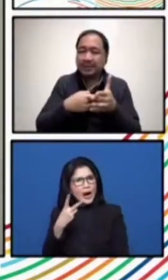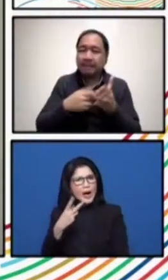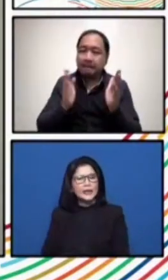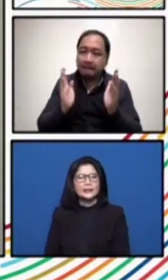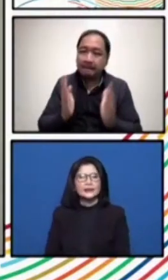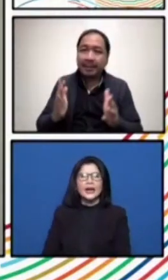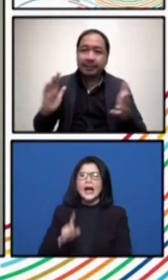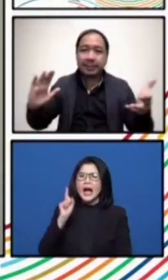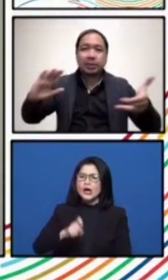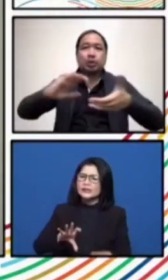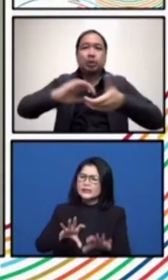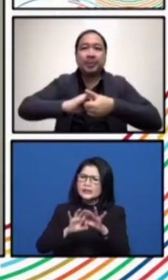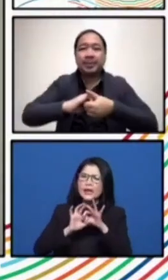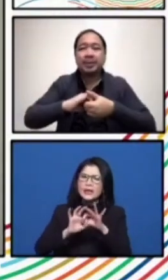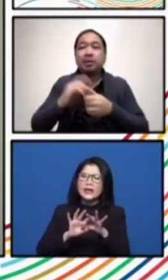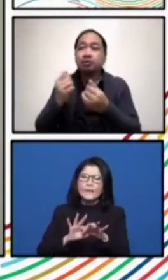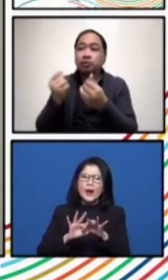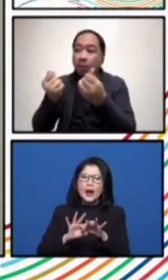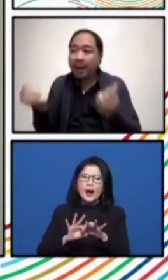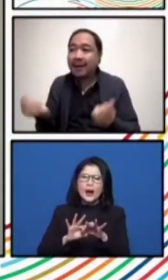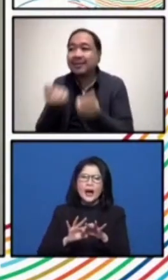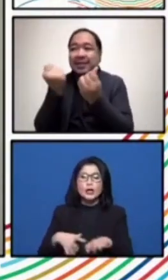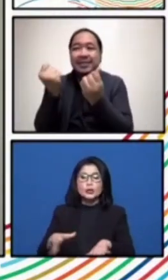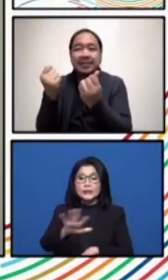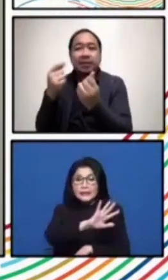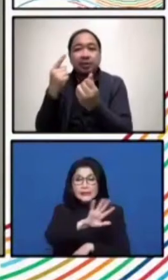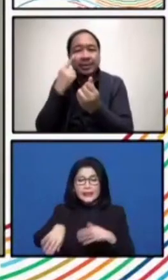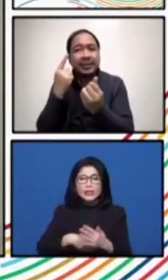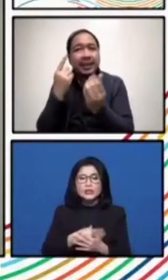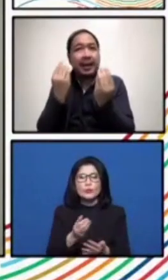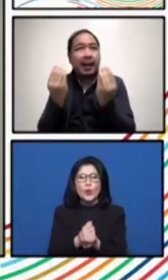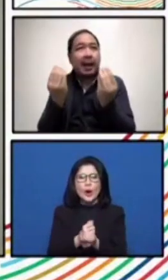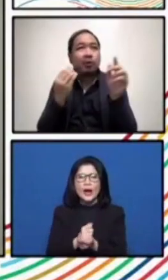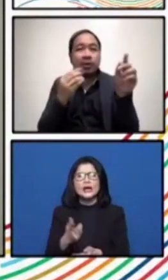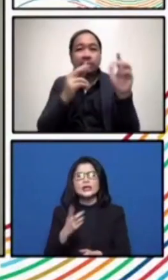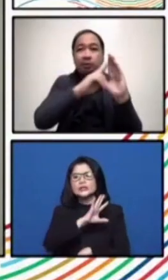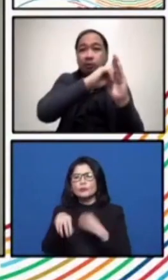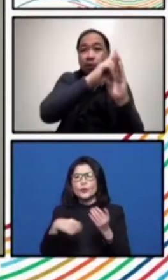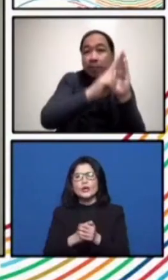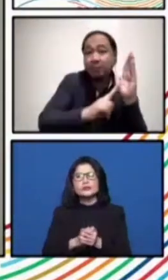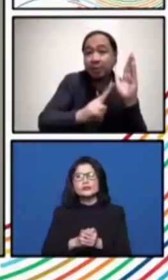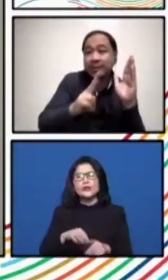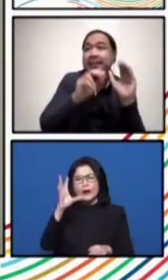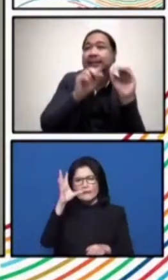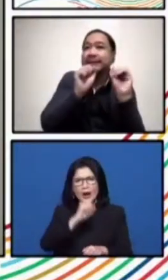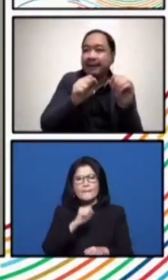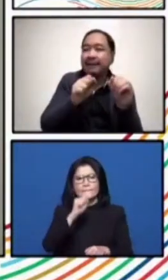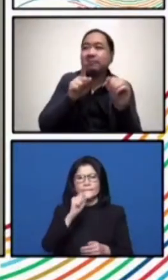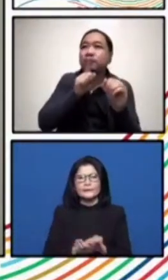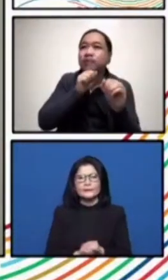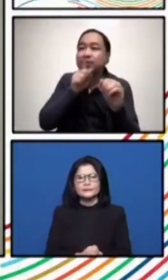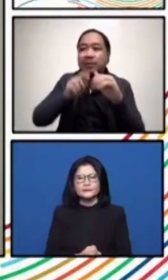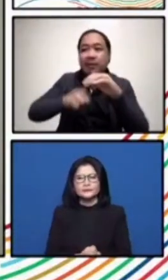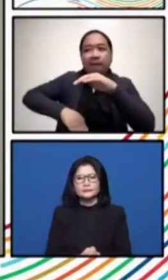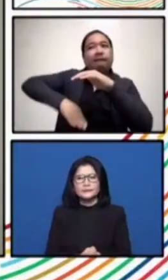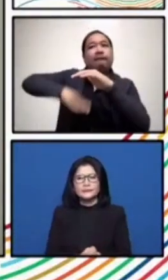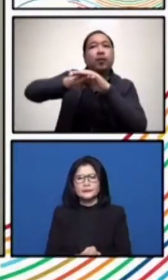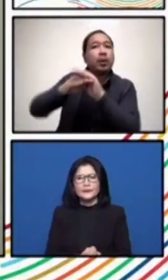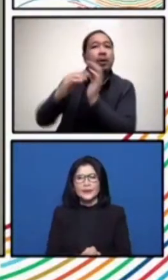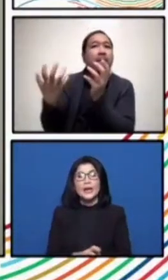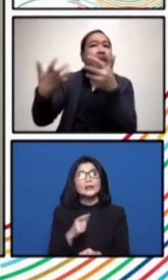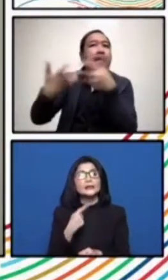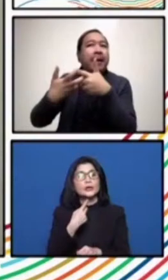interconnected activities to build the understanding of that paradigm influence policy and practice